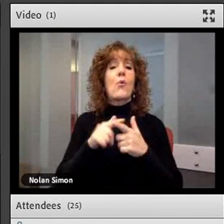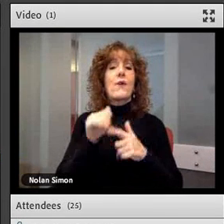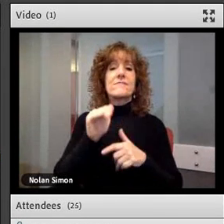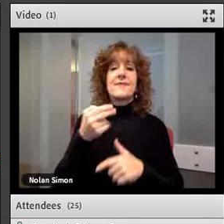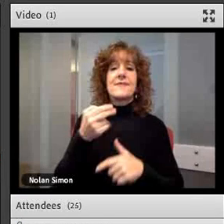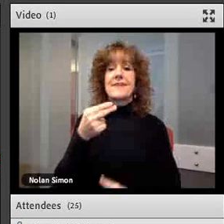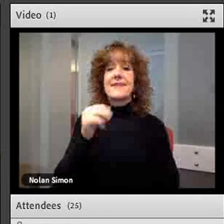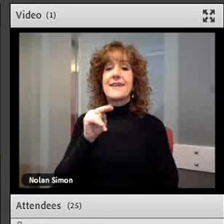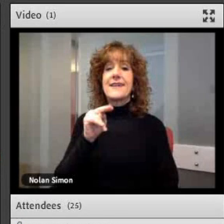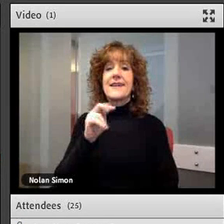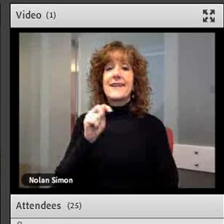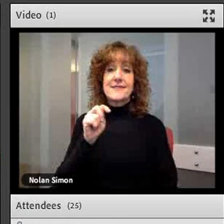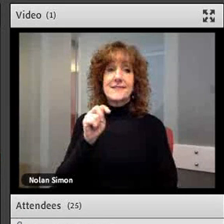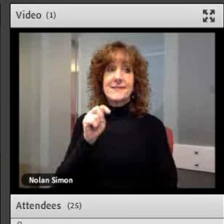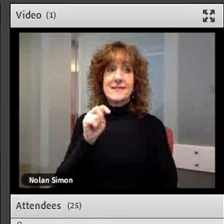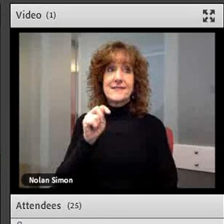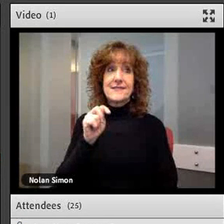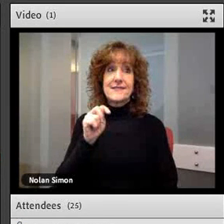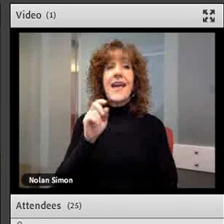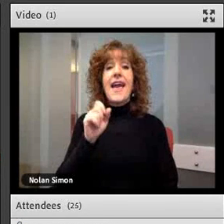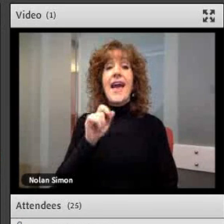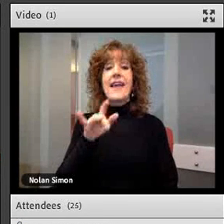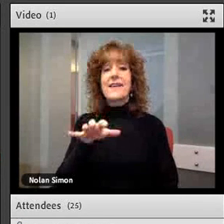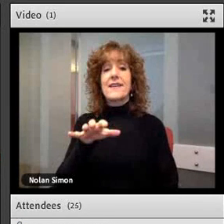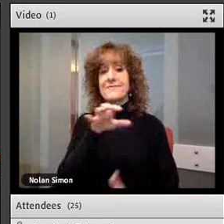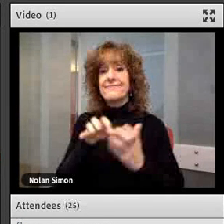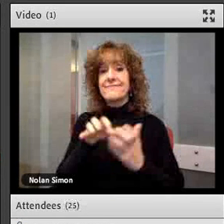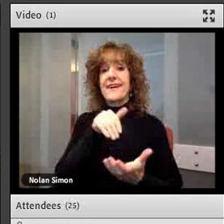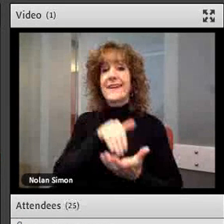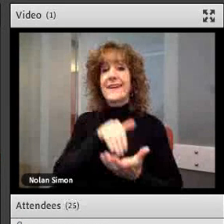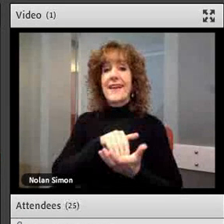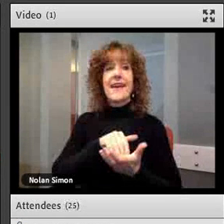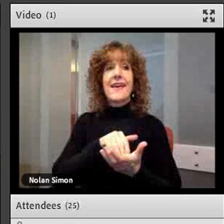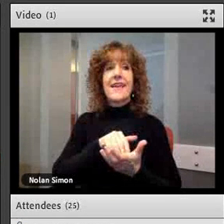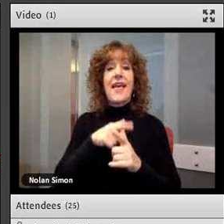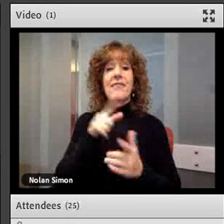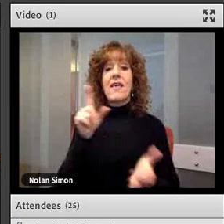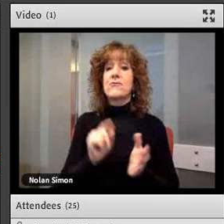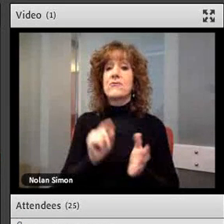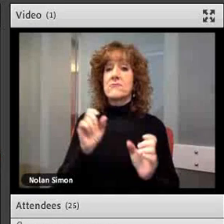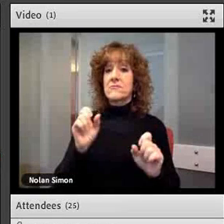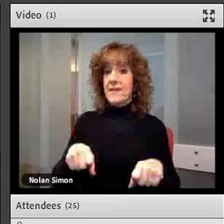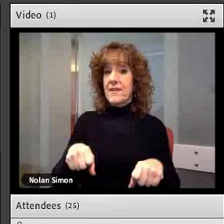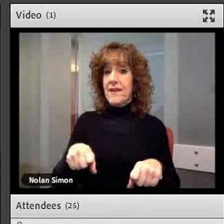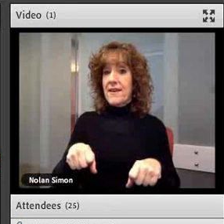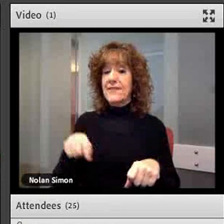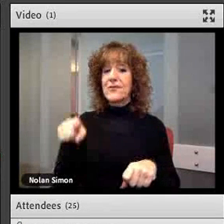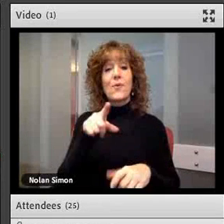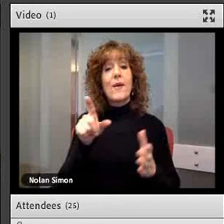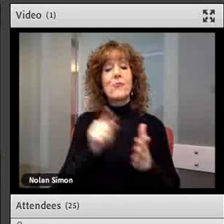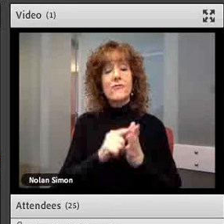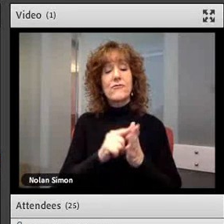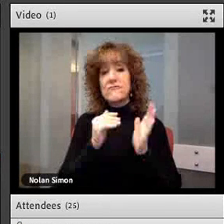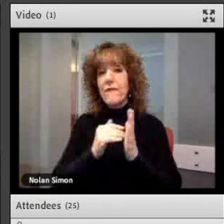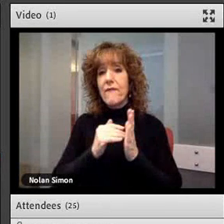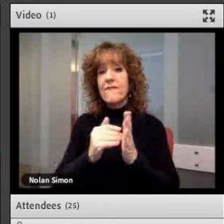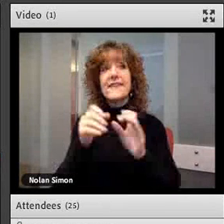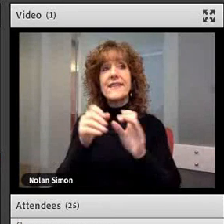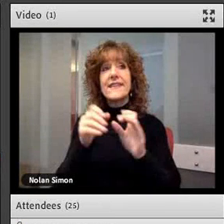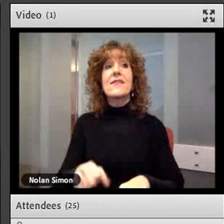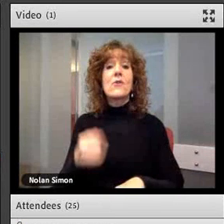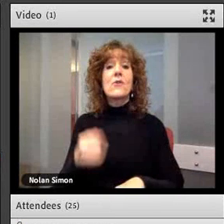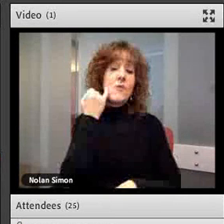hints, and I can also re-scramble and then print. So you can print them as many times as you want.